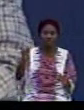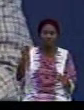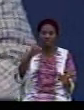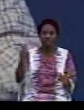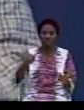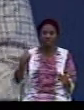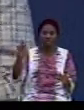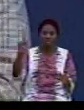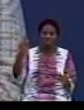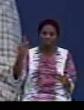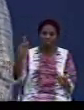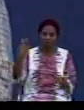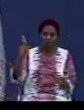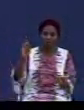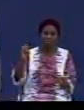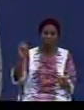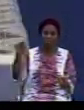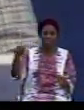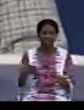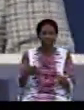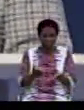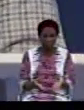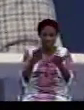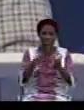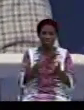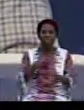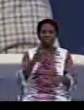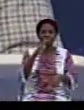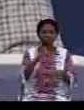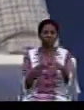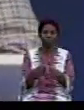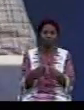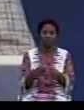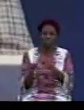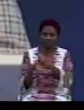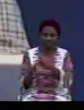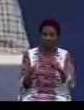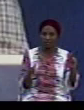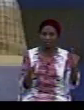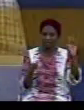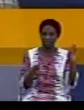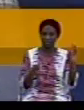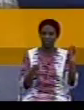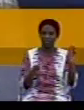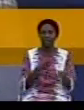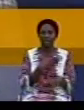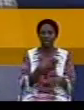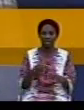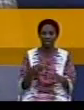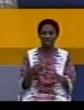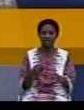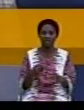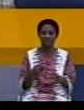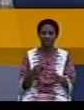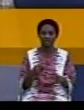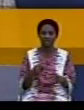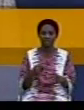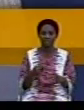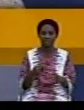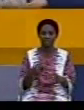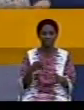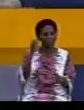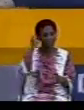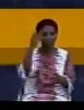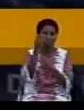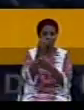and walk. Look at verse 7. It says in verse 7, and he took him by the right hand.